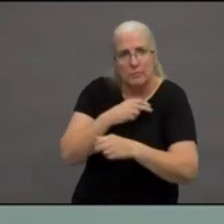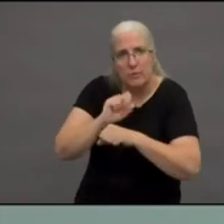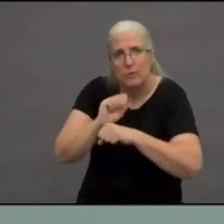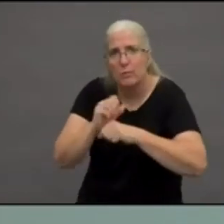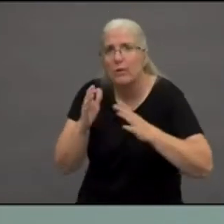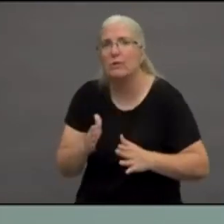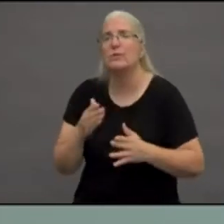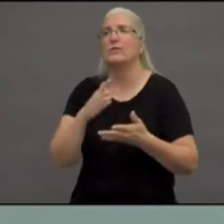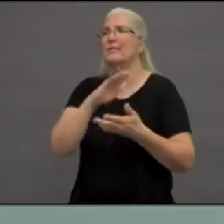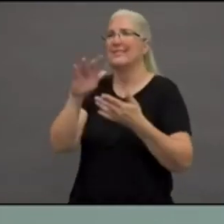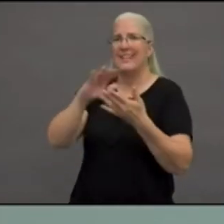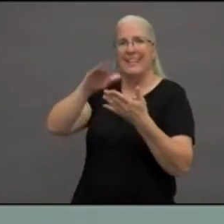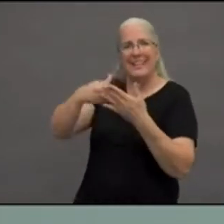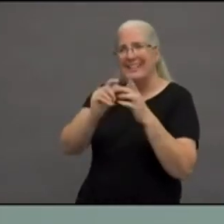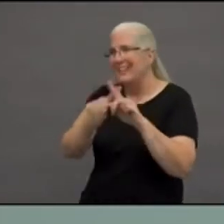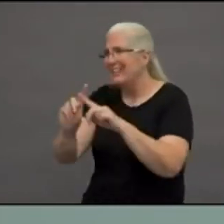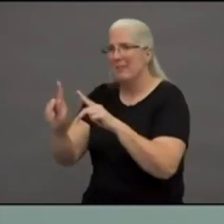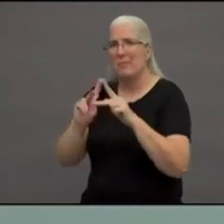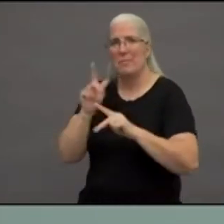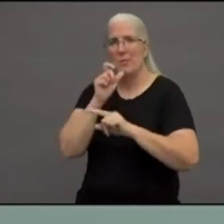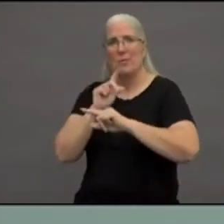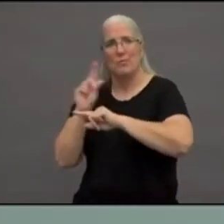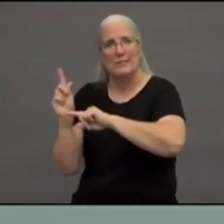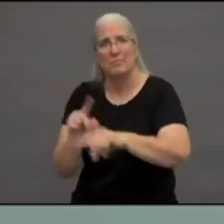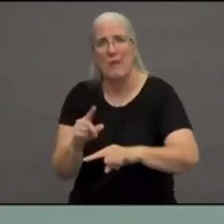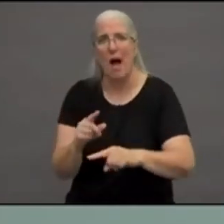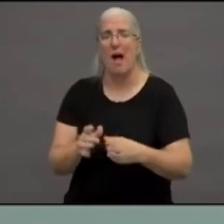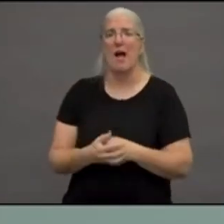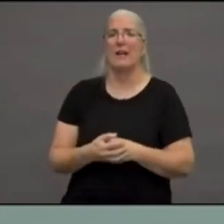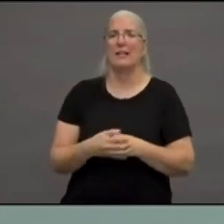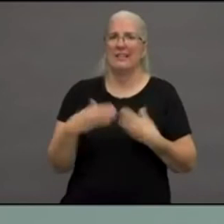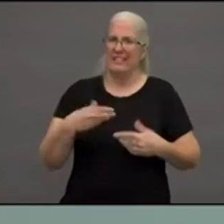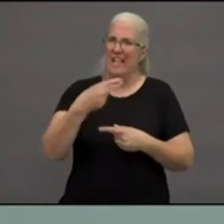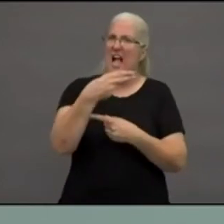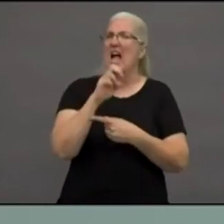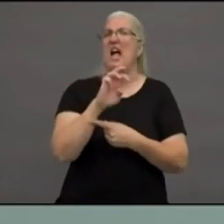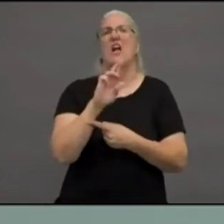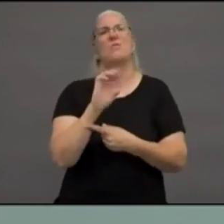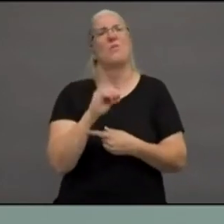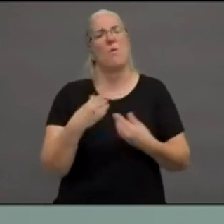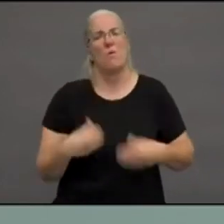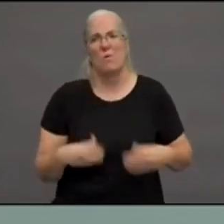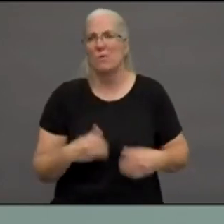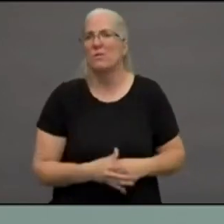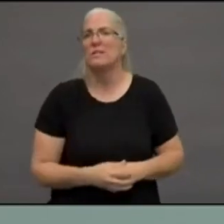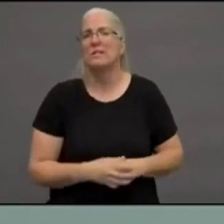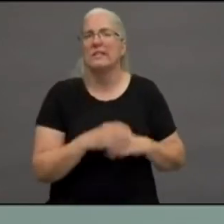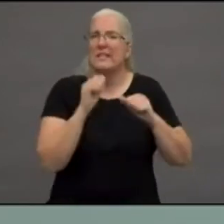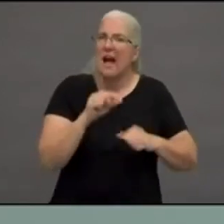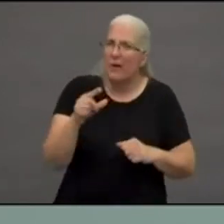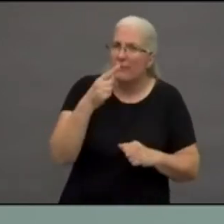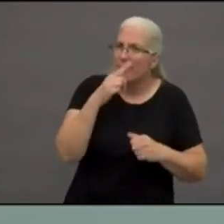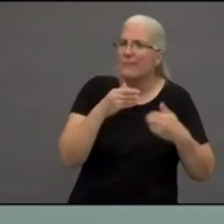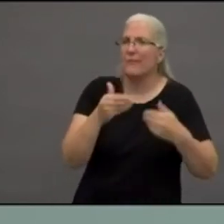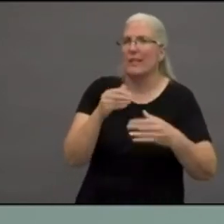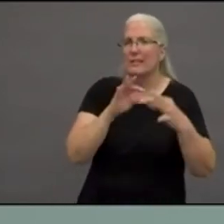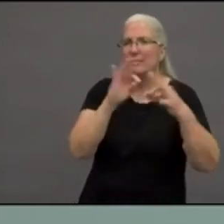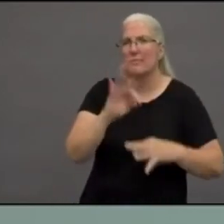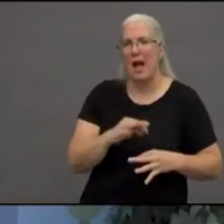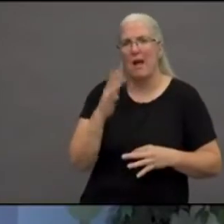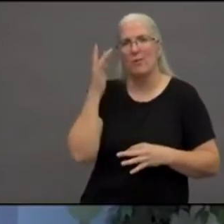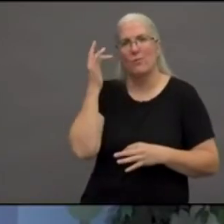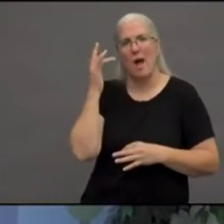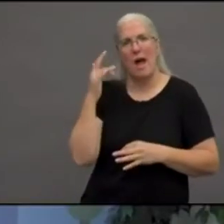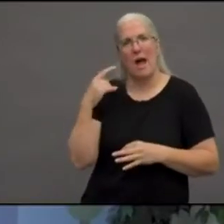And now, can you tell us a little bit why following the public health guidance is so important also in your